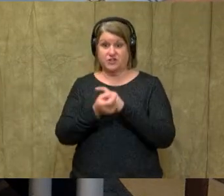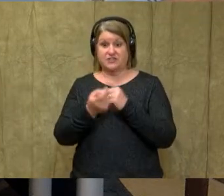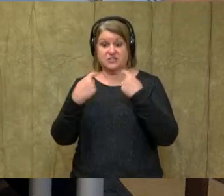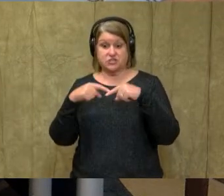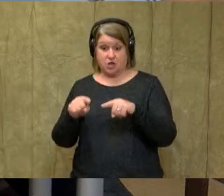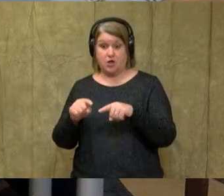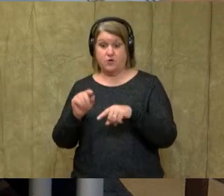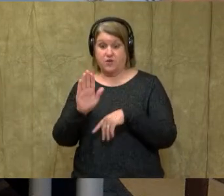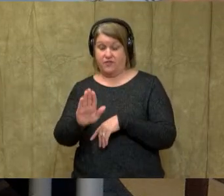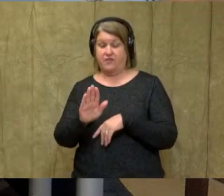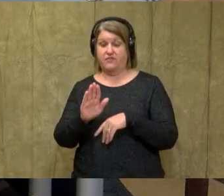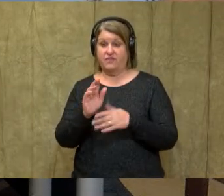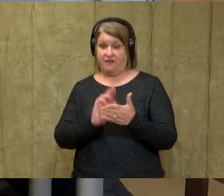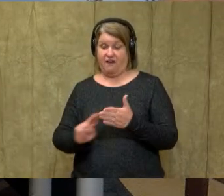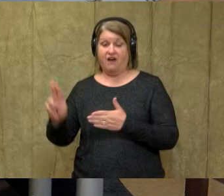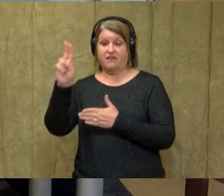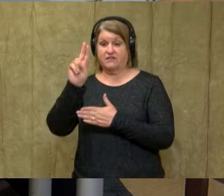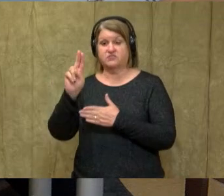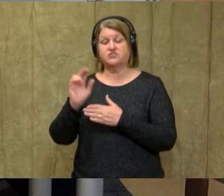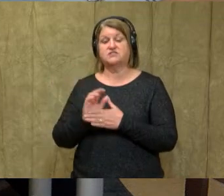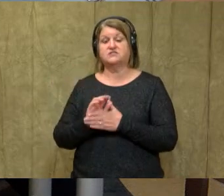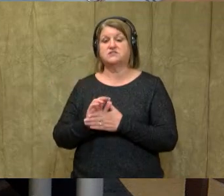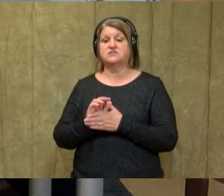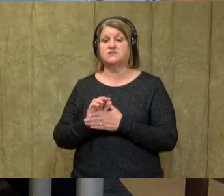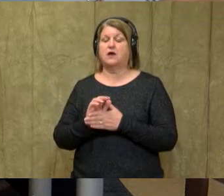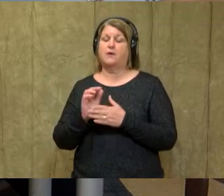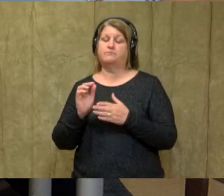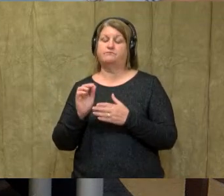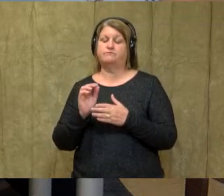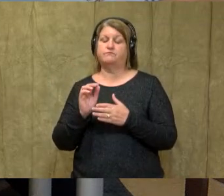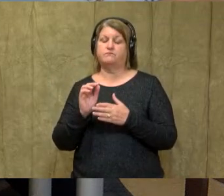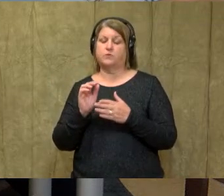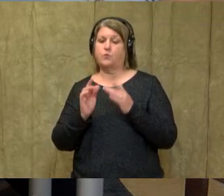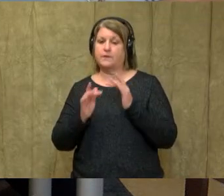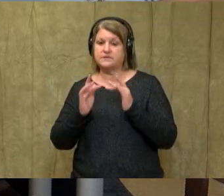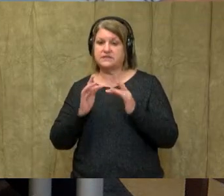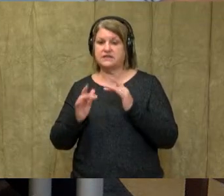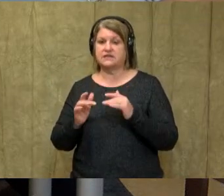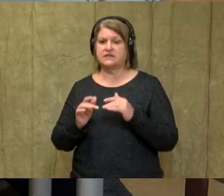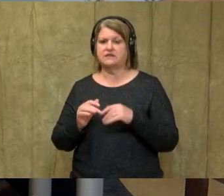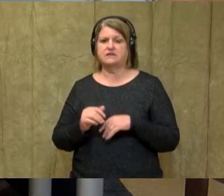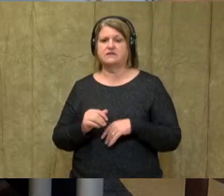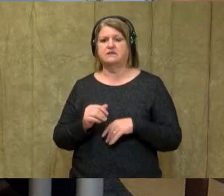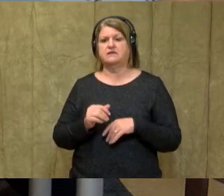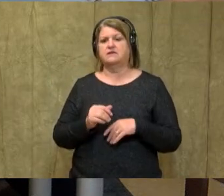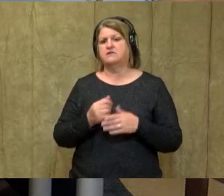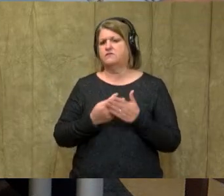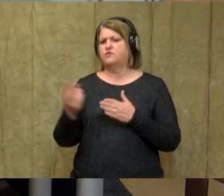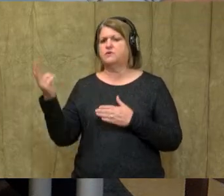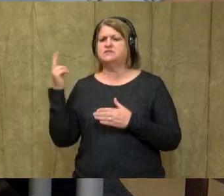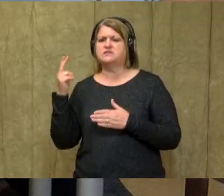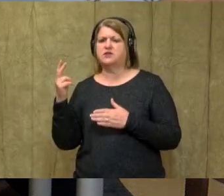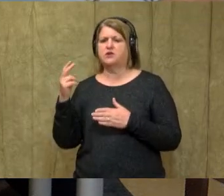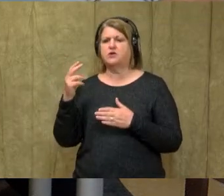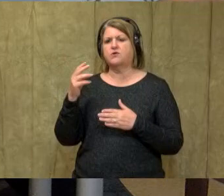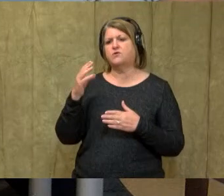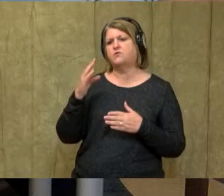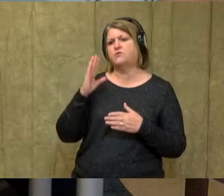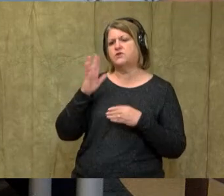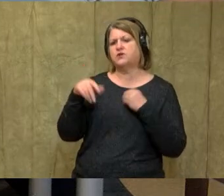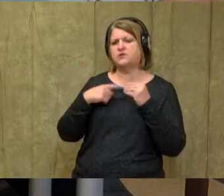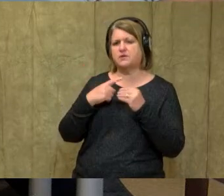their website. Exactly. So we talked about 2 weeks ago. We talked about Campus Reel, which is a great resource. You can see a screen grab